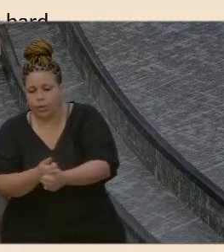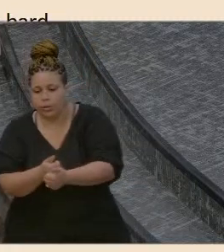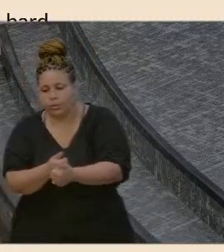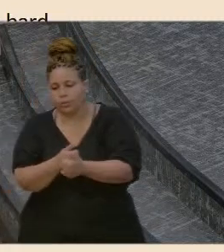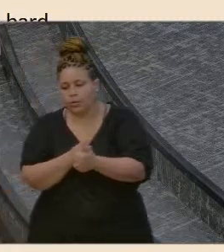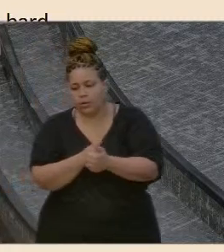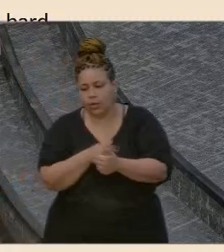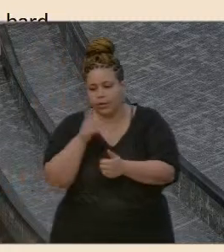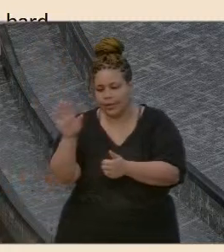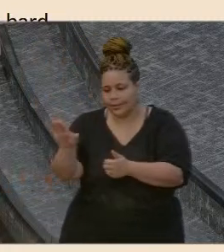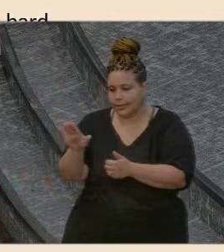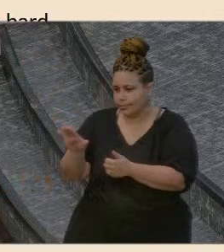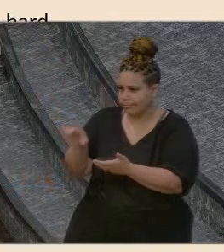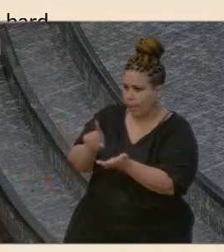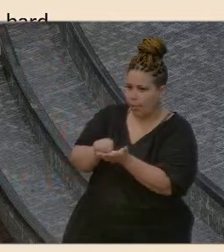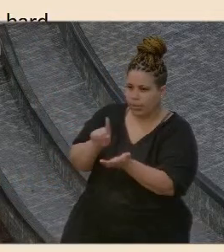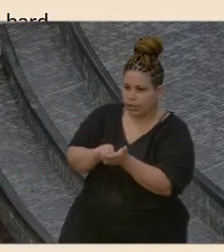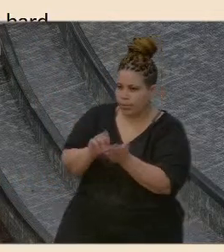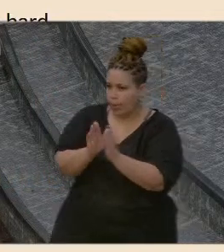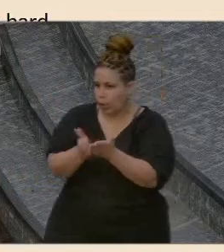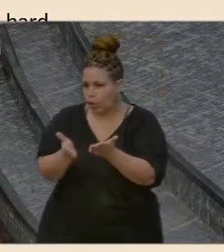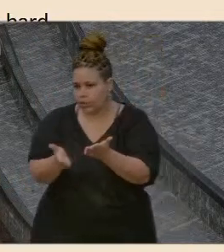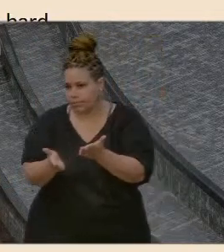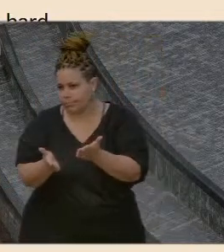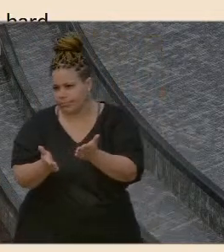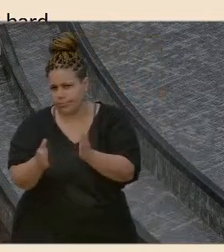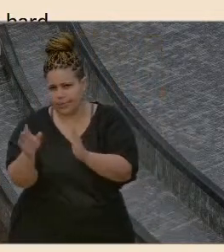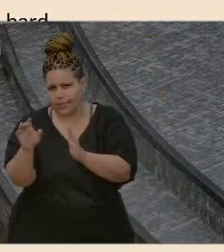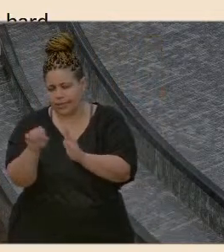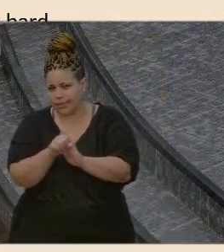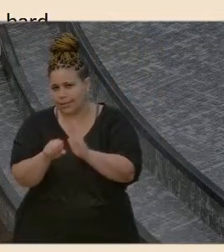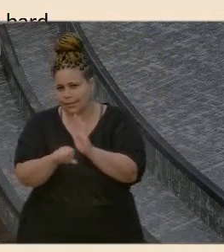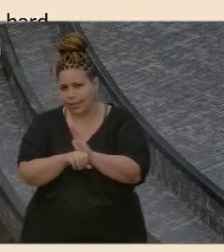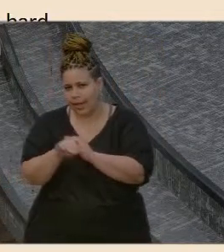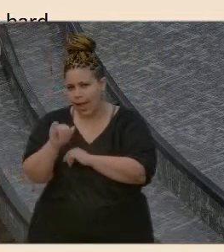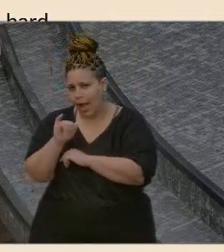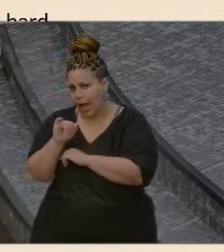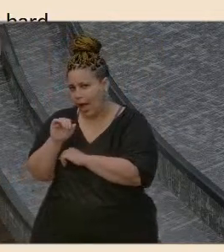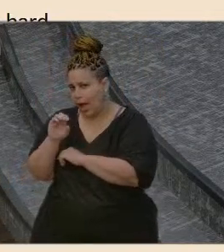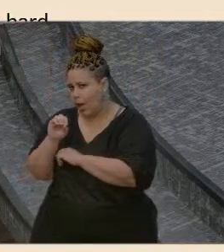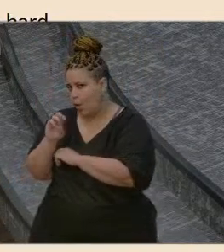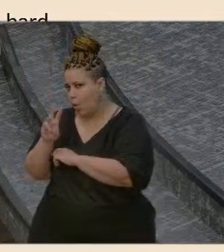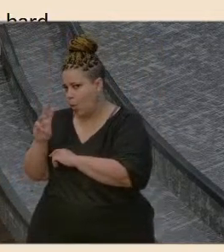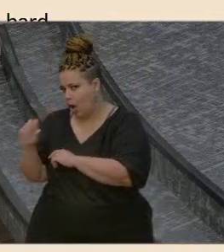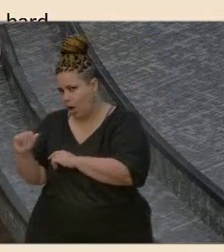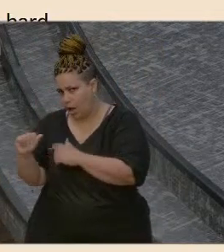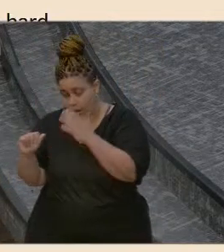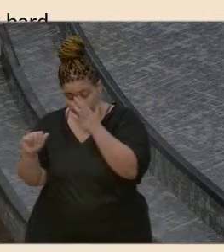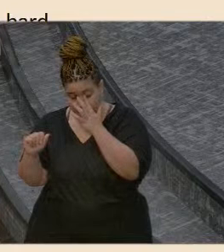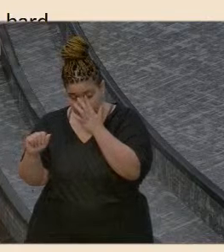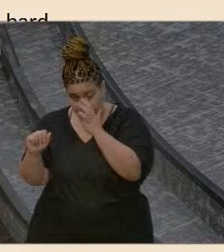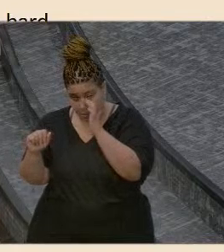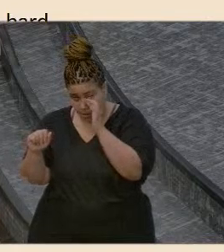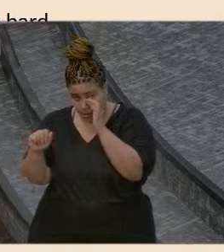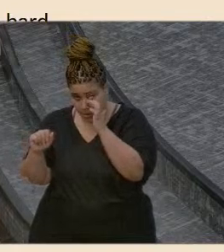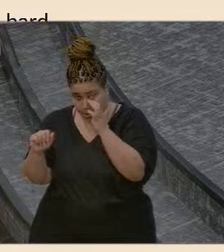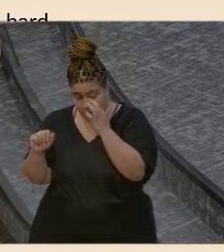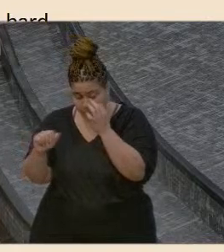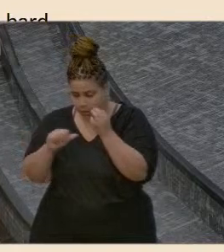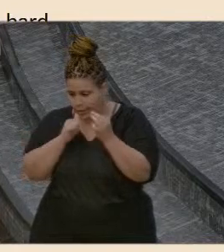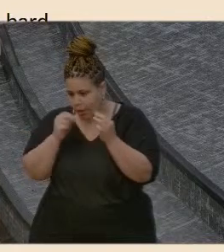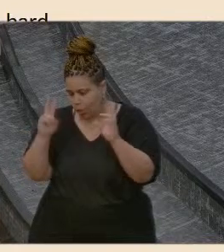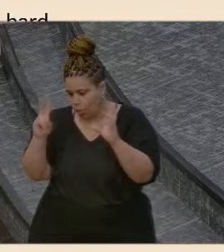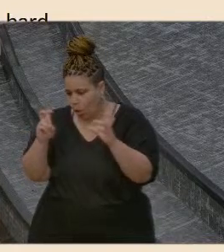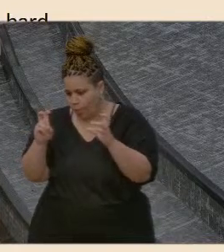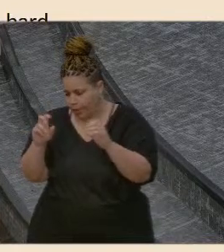talked about one state, maybe Iowa, if I'm not mistaken, that had a similar kind of law, and I might, don't quote me on which city